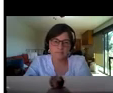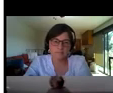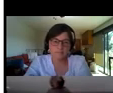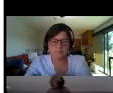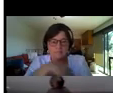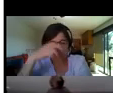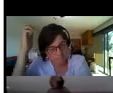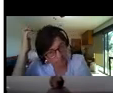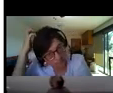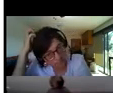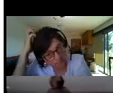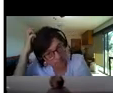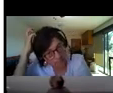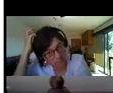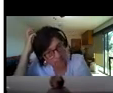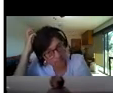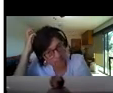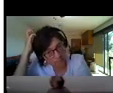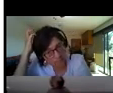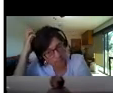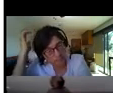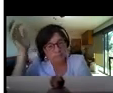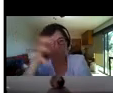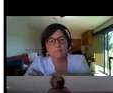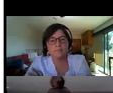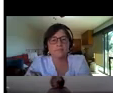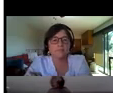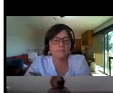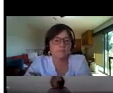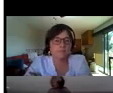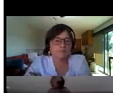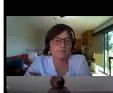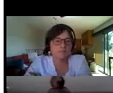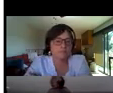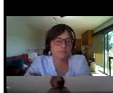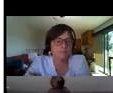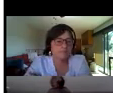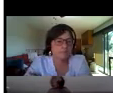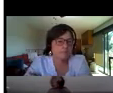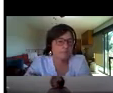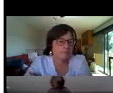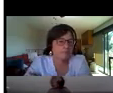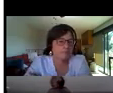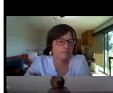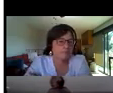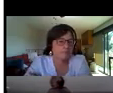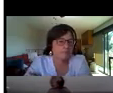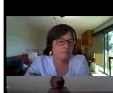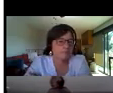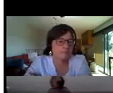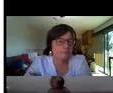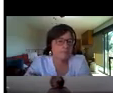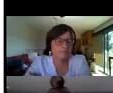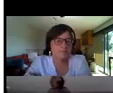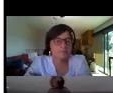a baptismal party and there was no reason to do something like that. You have students that are organizing themselves in Los